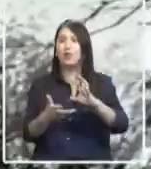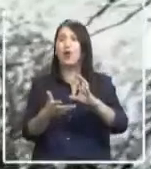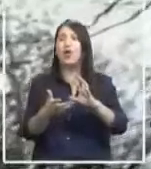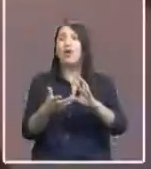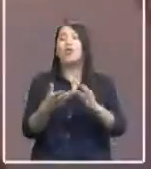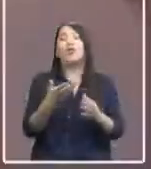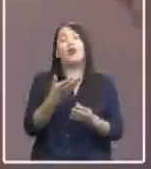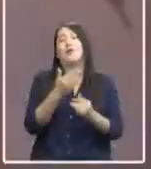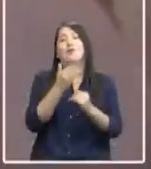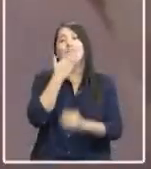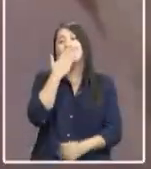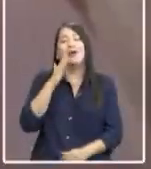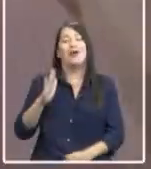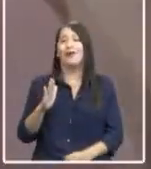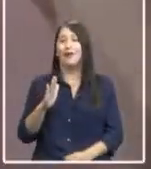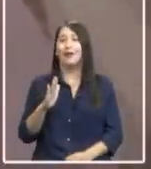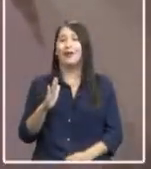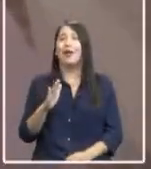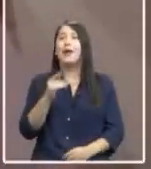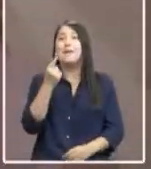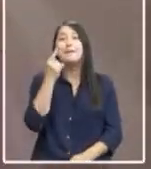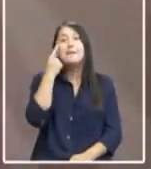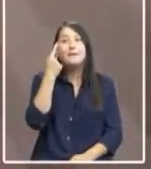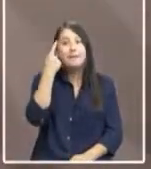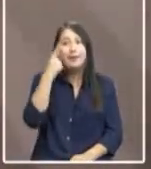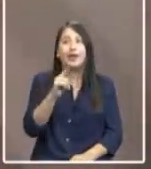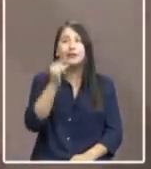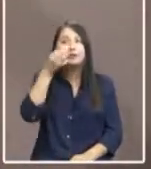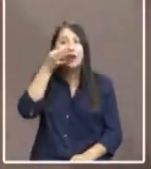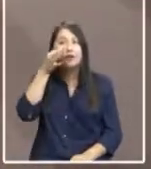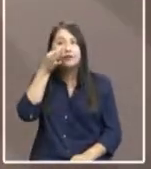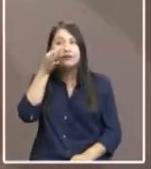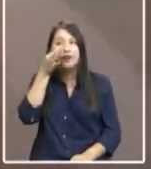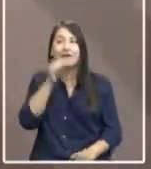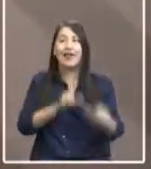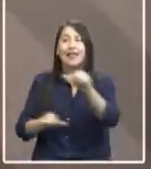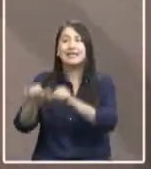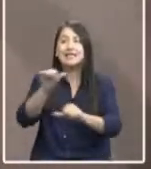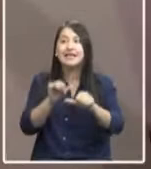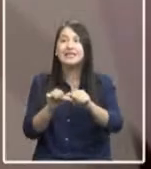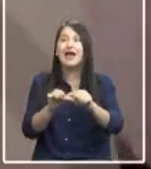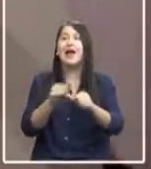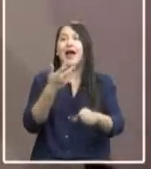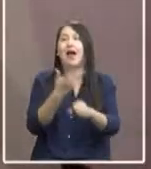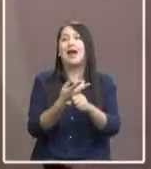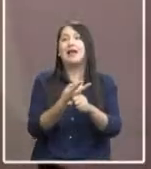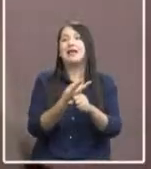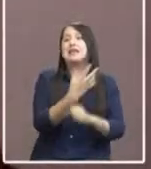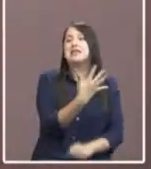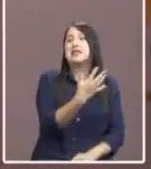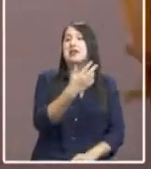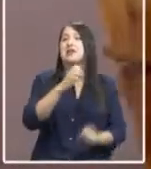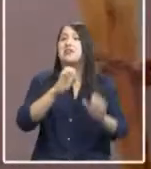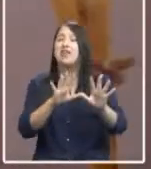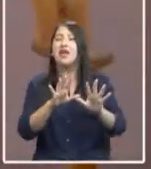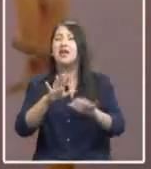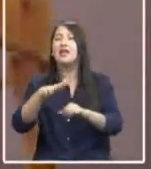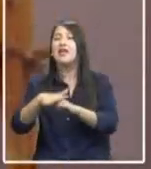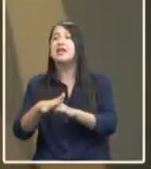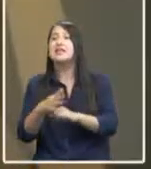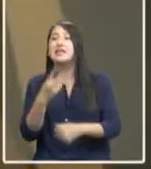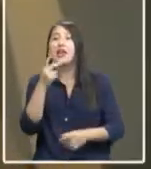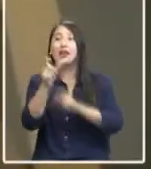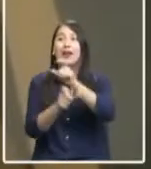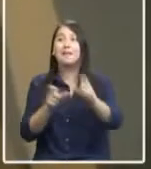way. But if you look through science, you realize that 5, 10, 20, 100, 200 years ago, what people thought was